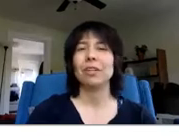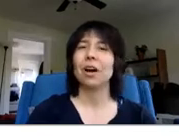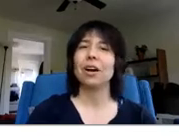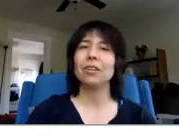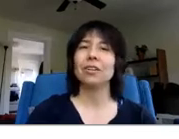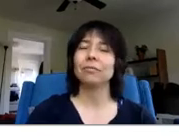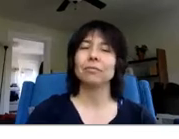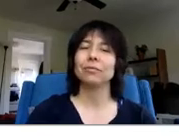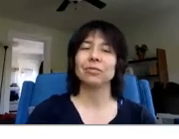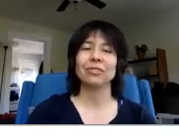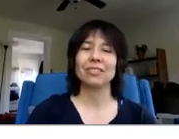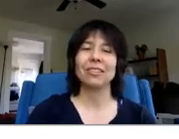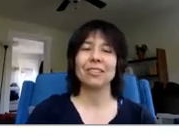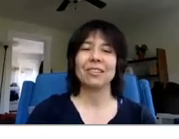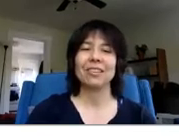A dog?